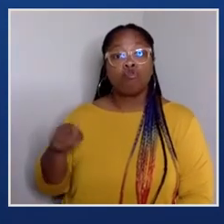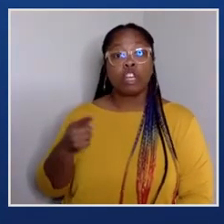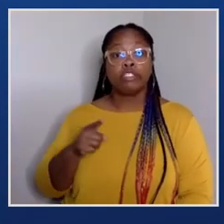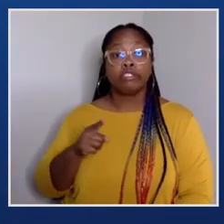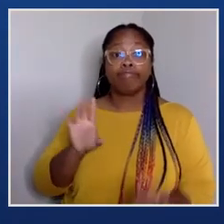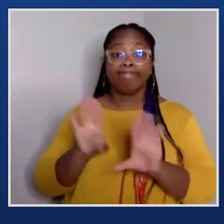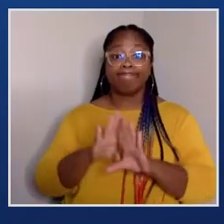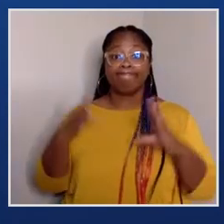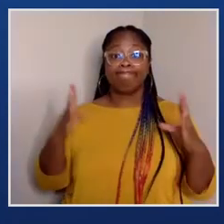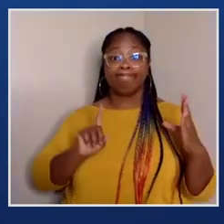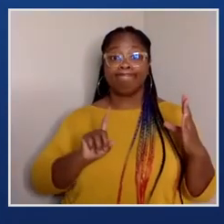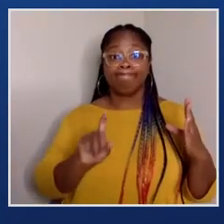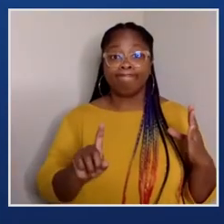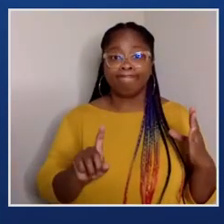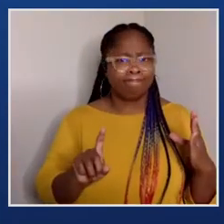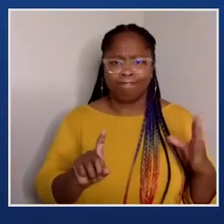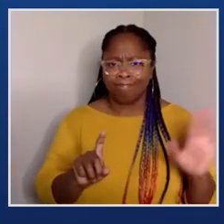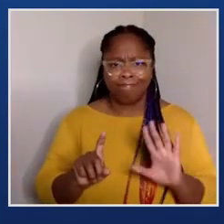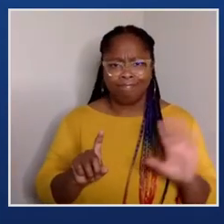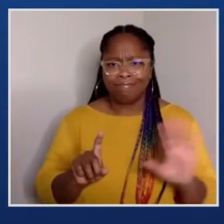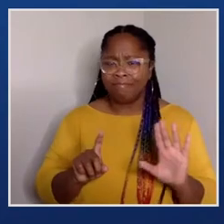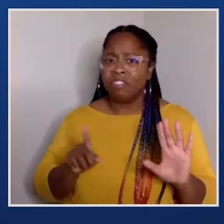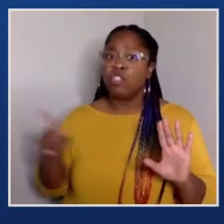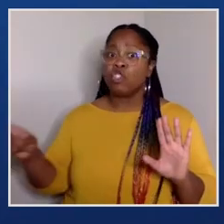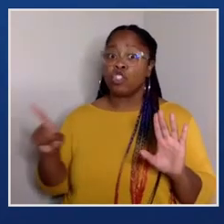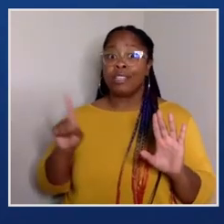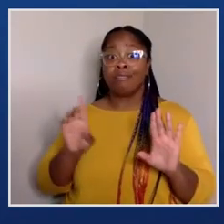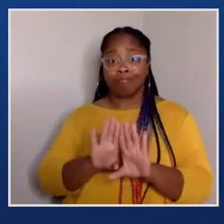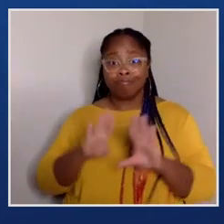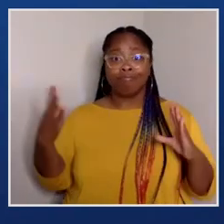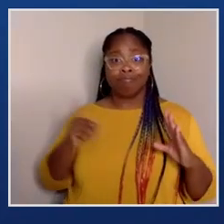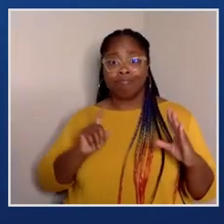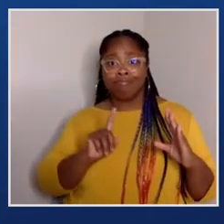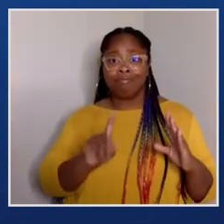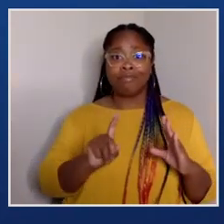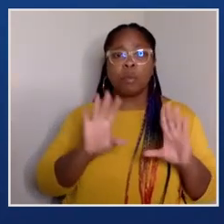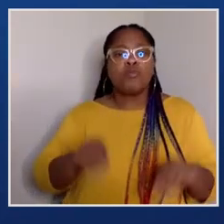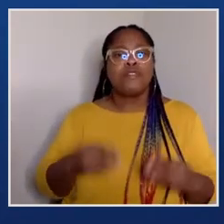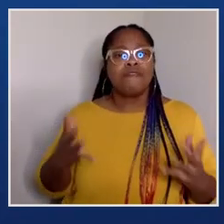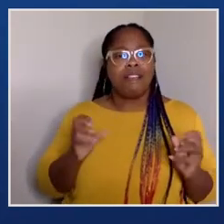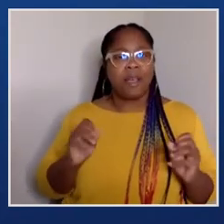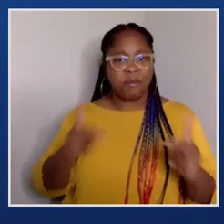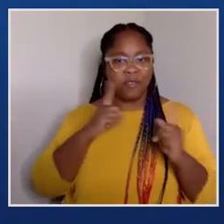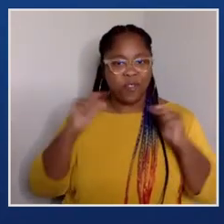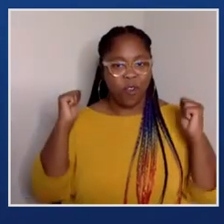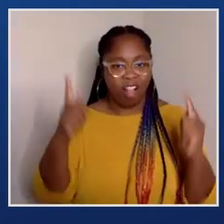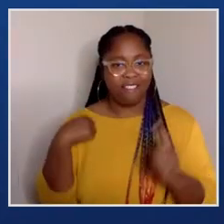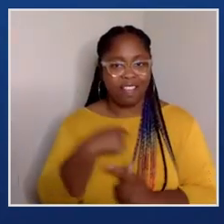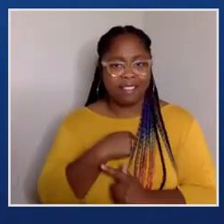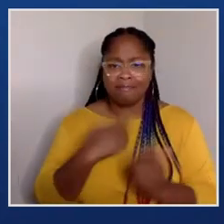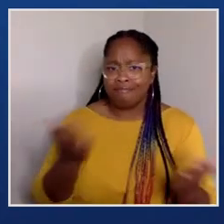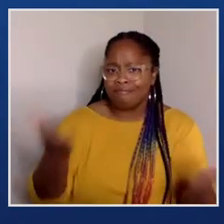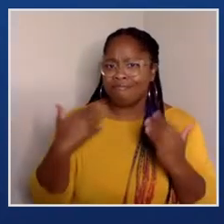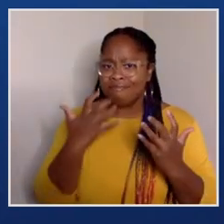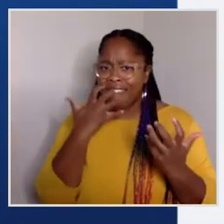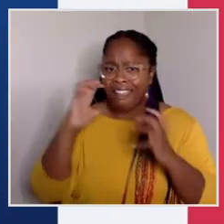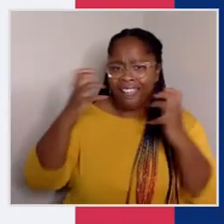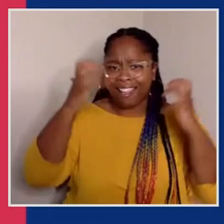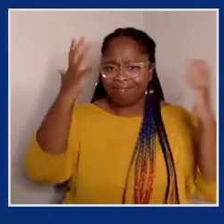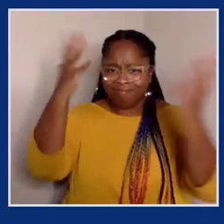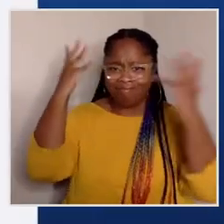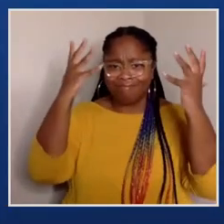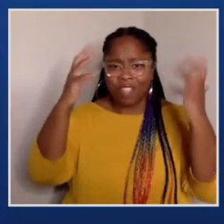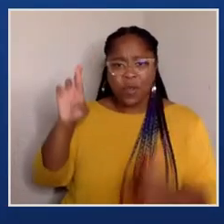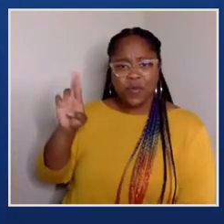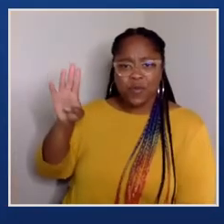door, but she walked through and created opportunities for all of us. So please make a whole lot of noise for Ruby